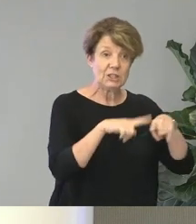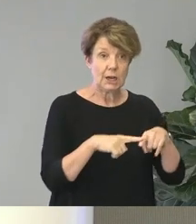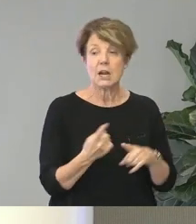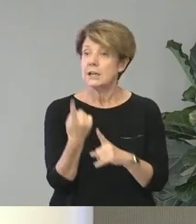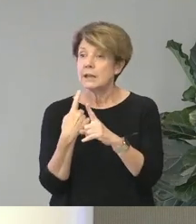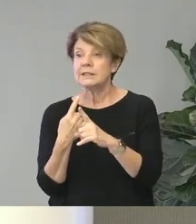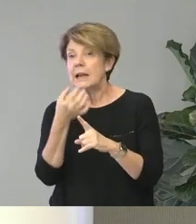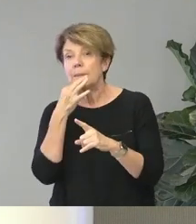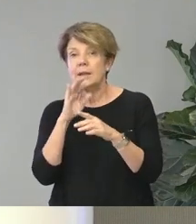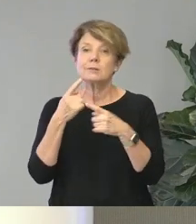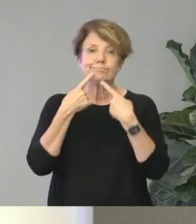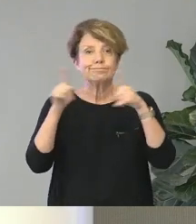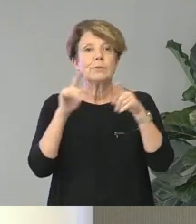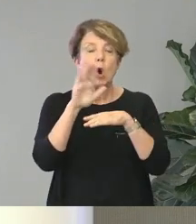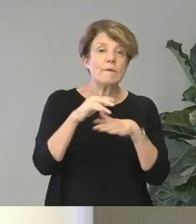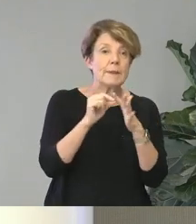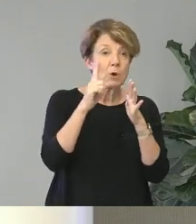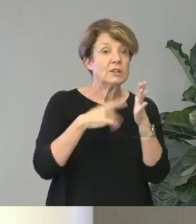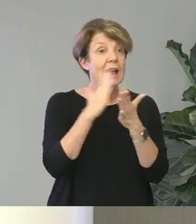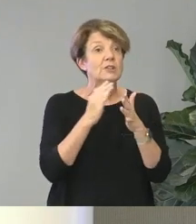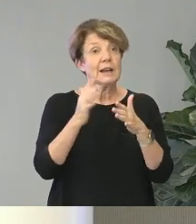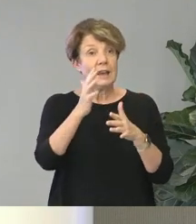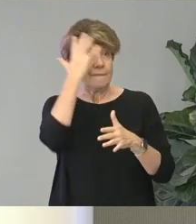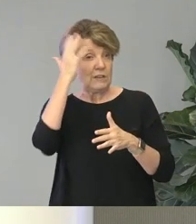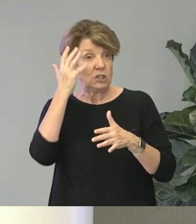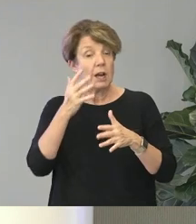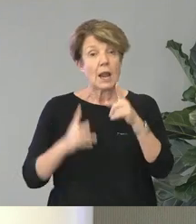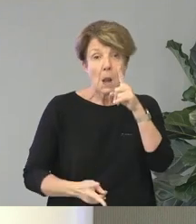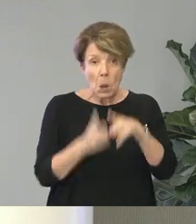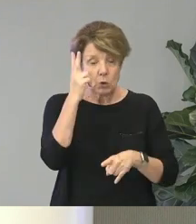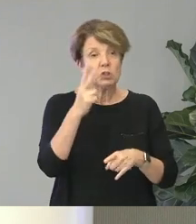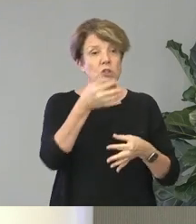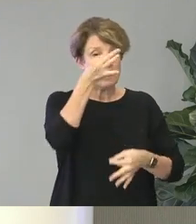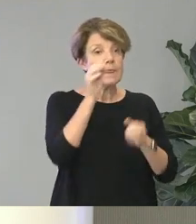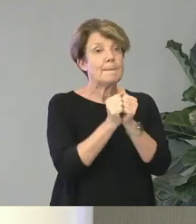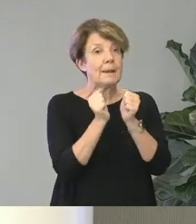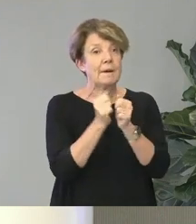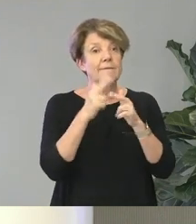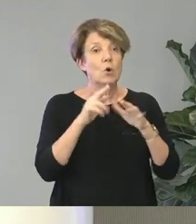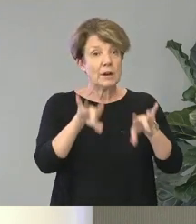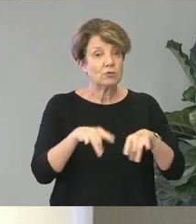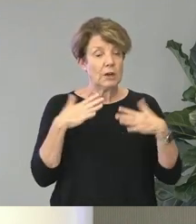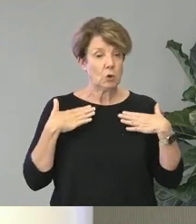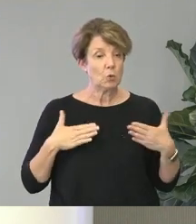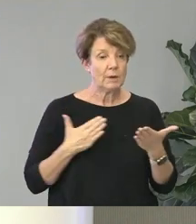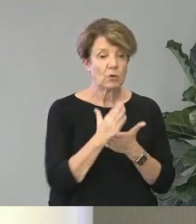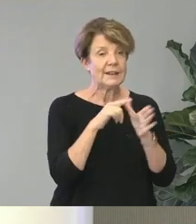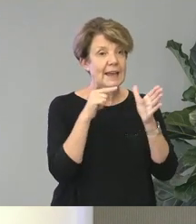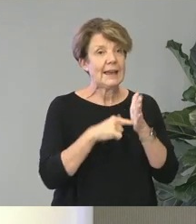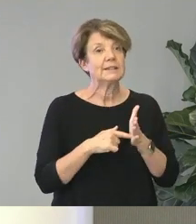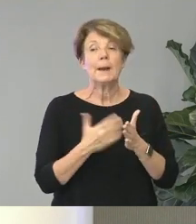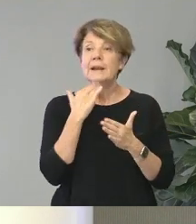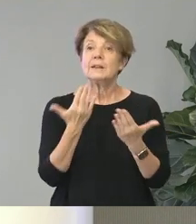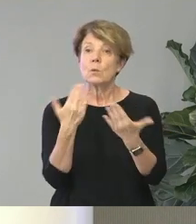bit more about the project and to officially launch the Commission's position paper for an Australian Human Rights Act, please welcome the President of the